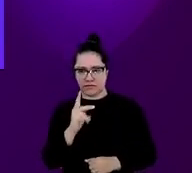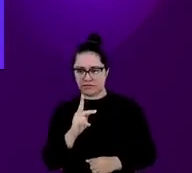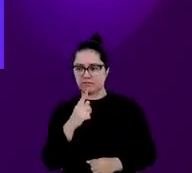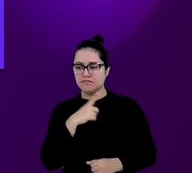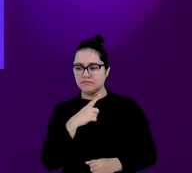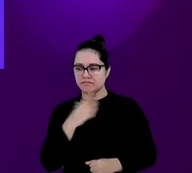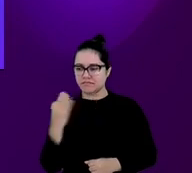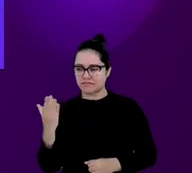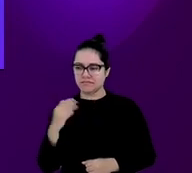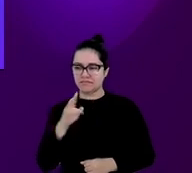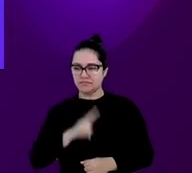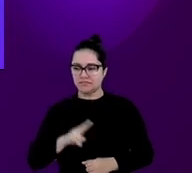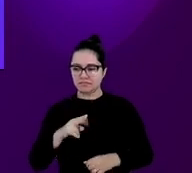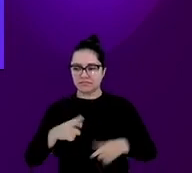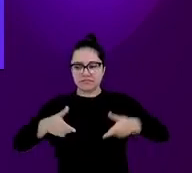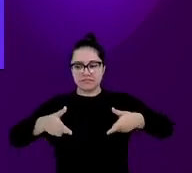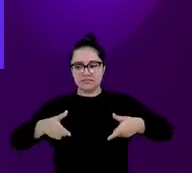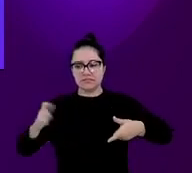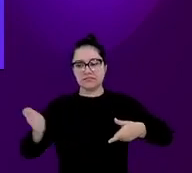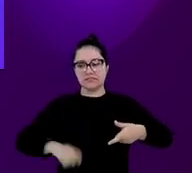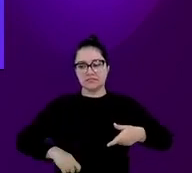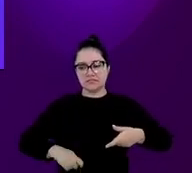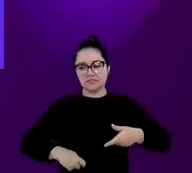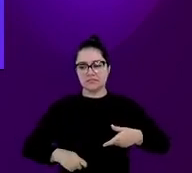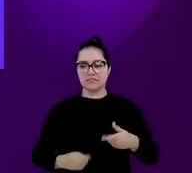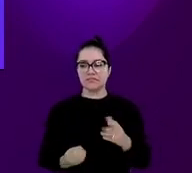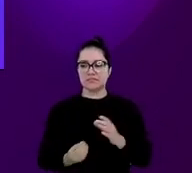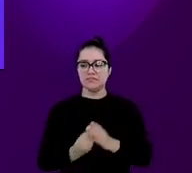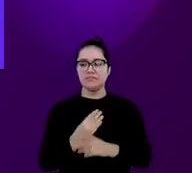light. So we balanced